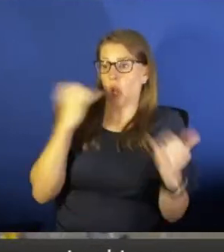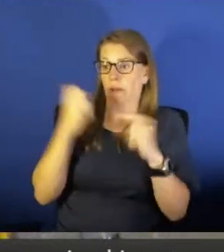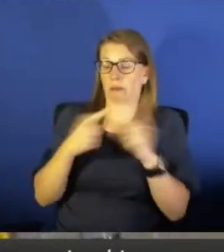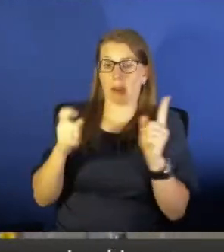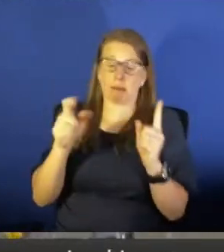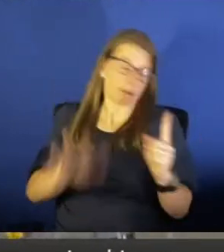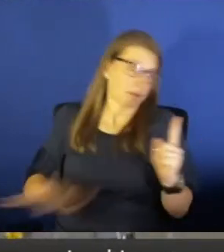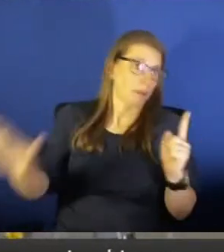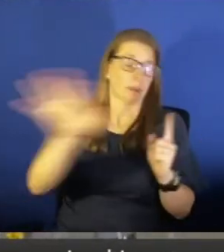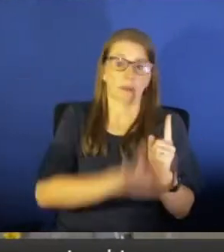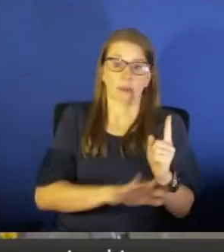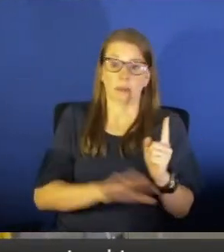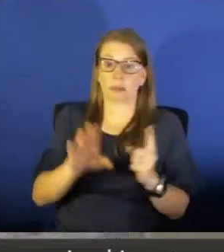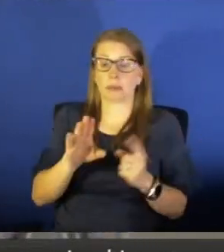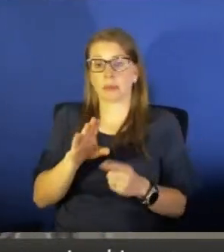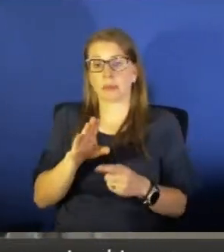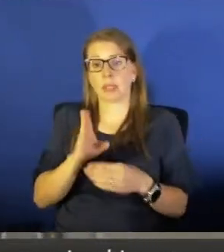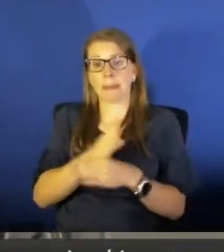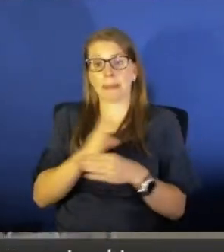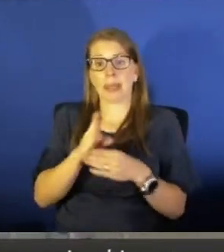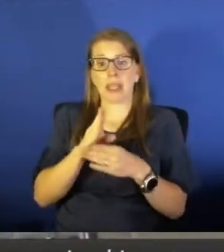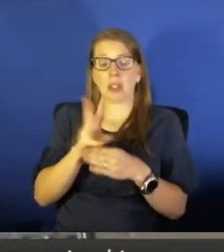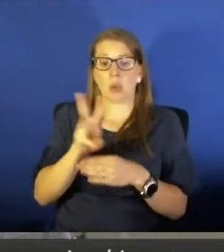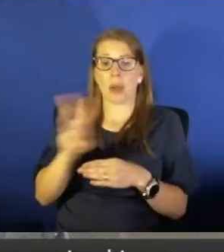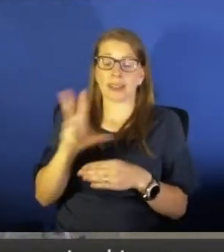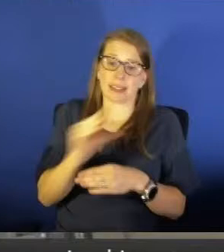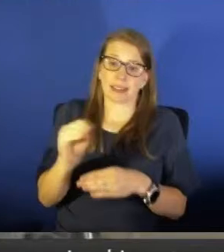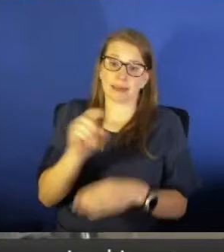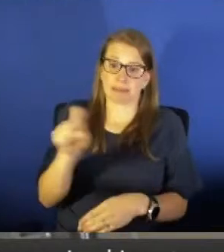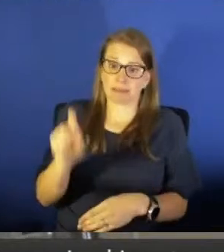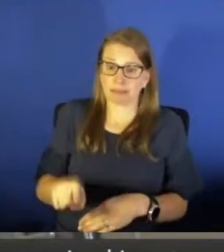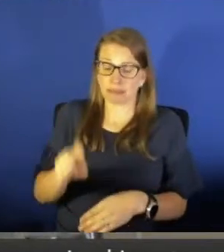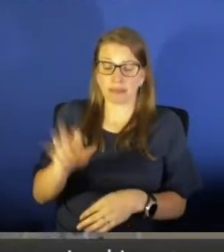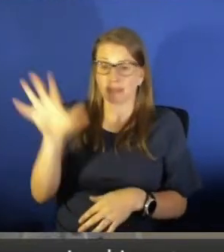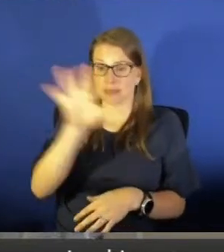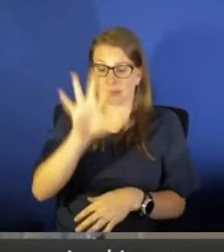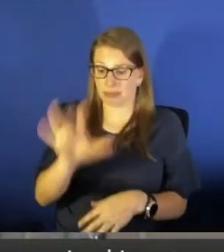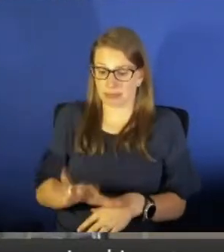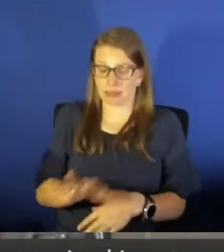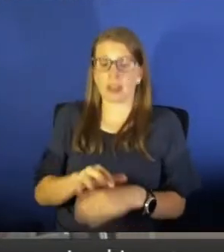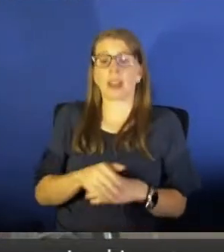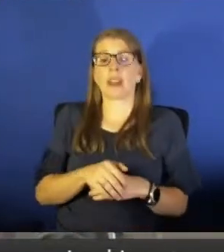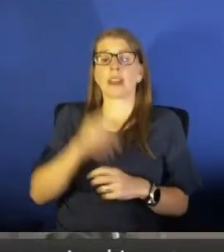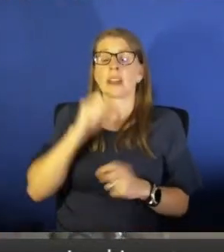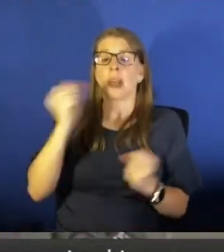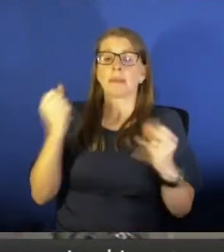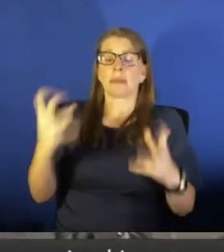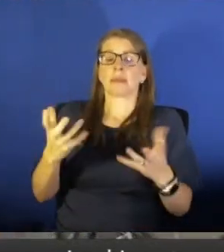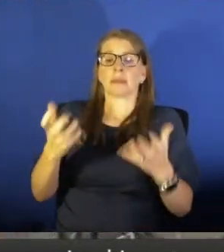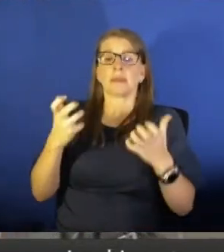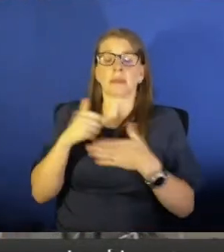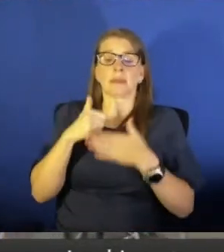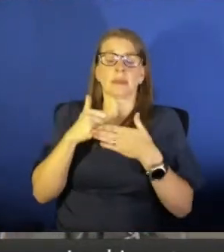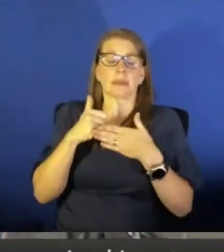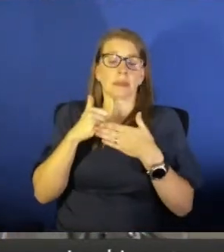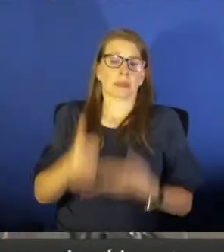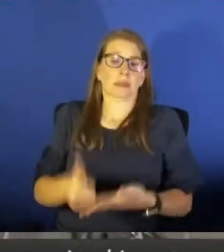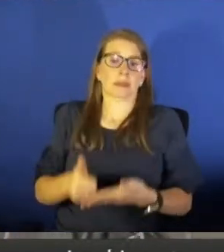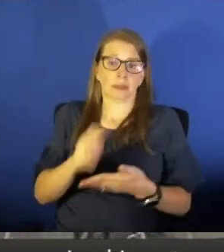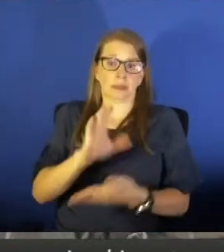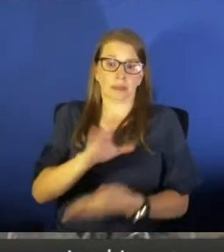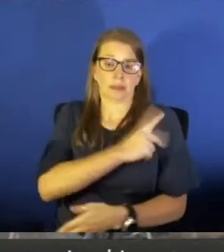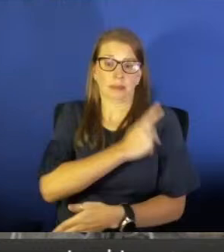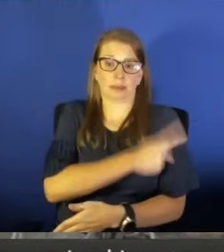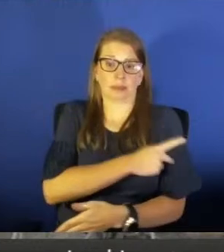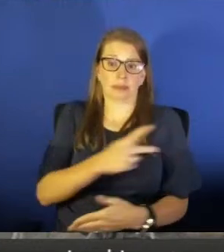the Midwest down to Texas. Everybody wants to help their patients. Not very many centers have this capability. So it's a huge onus on